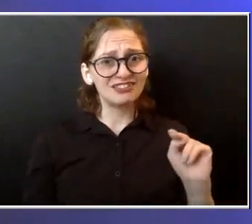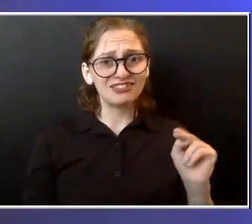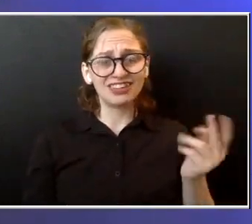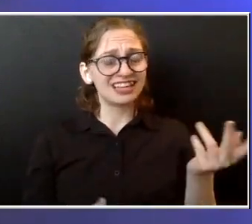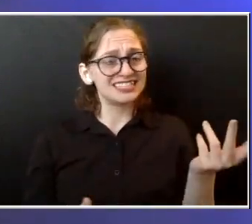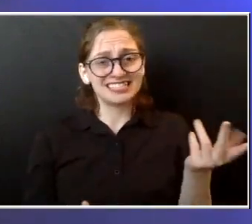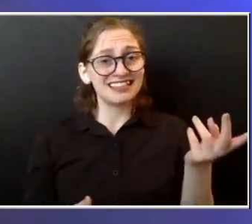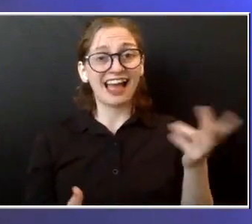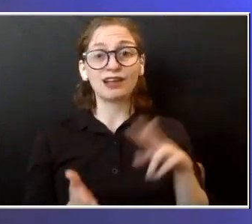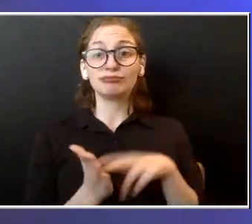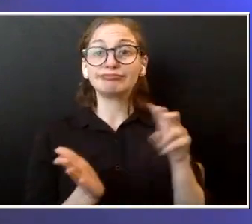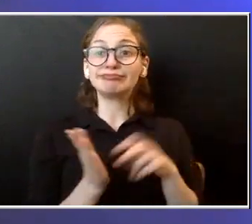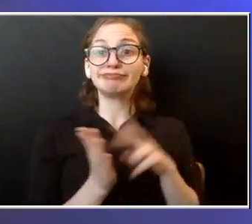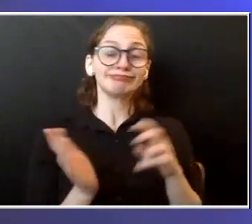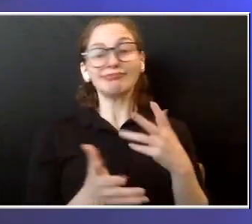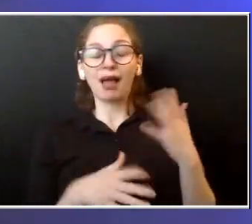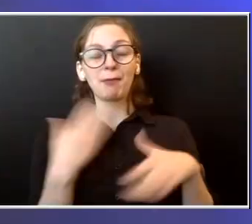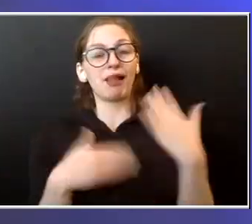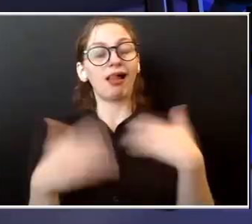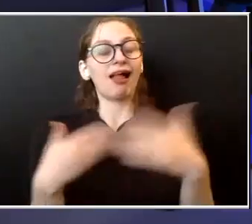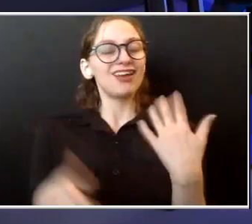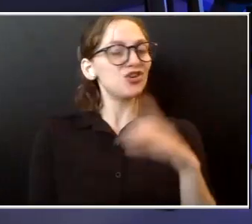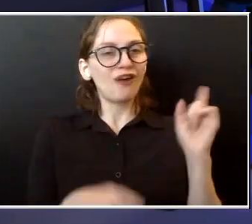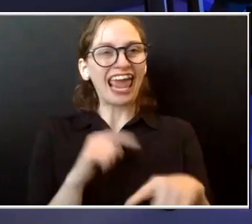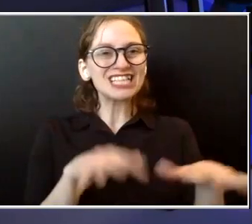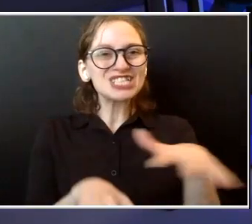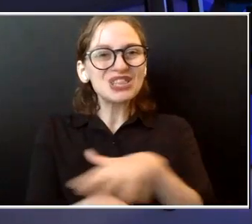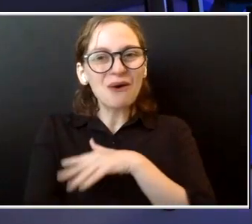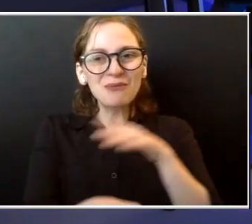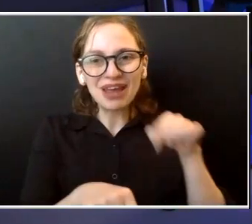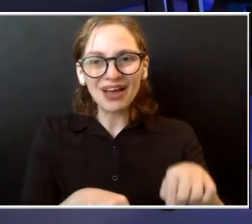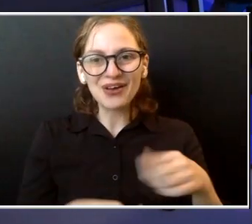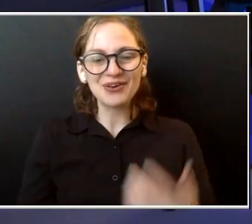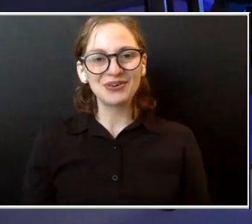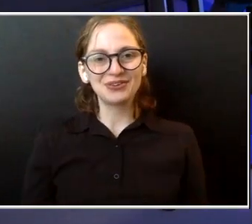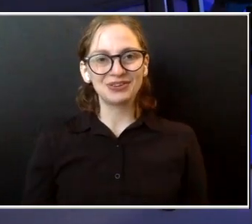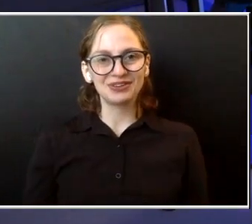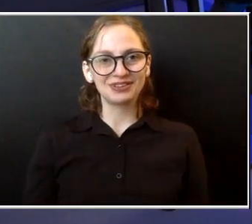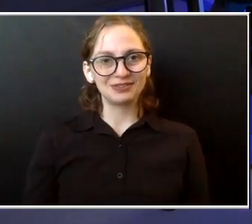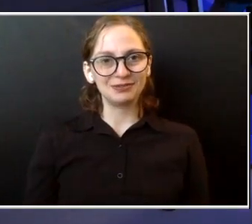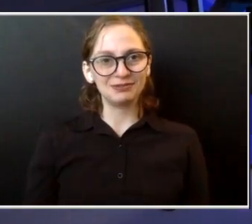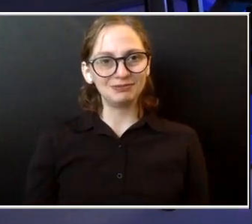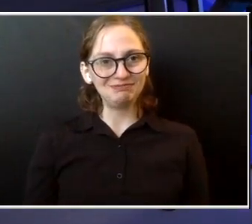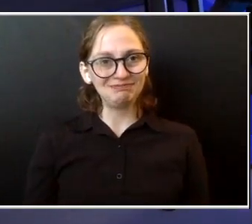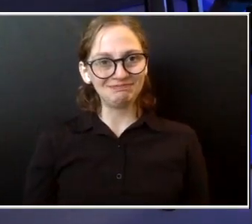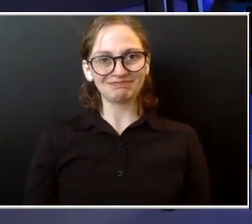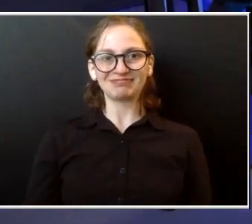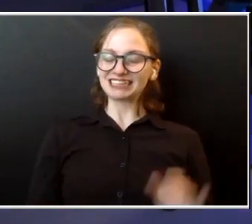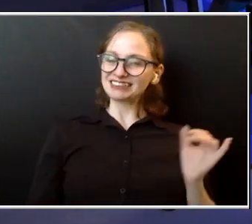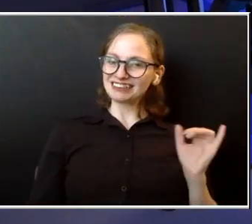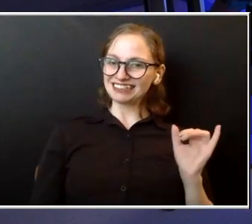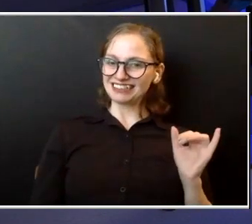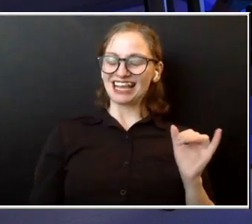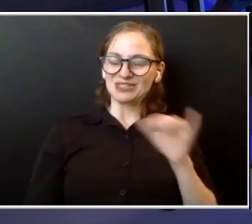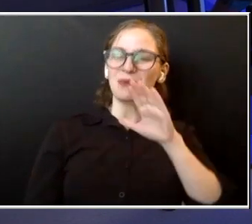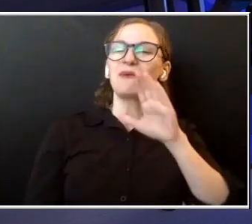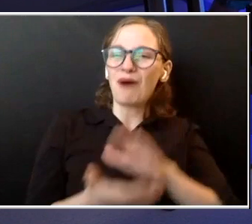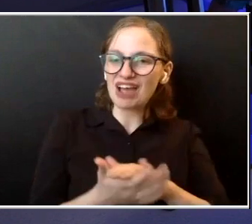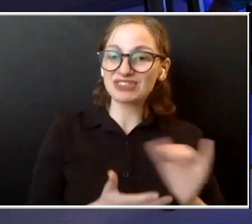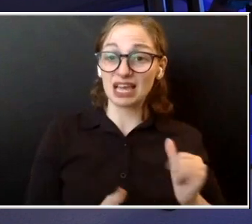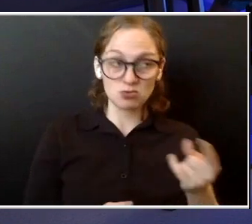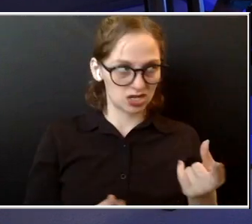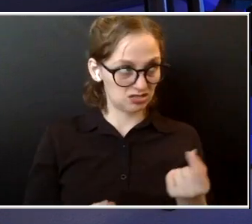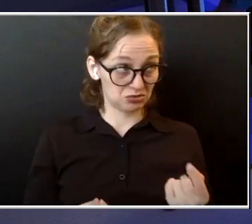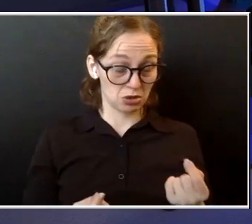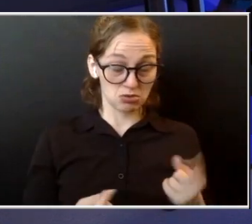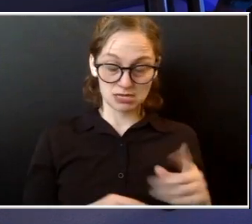So, I mean. His wife probably said, "What did you do? He's driving me crazy." They probably want to put you on like Ritalin